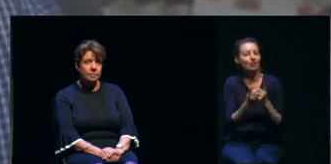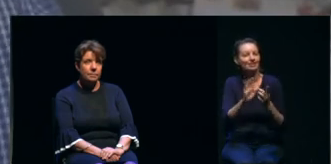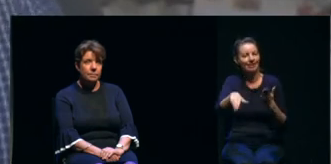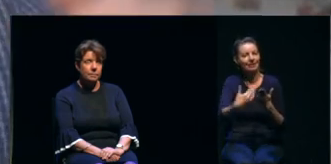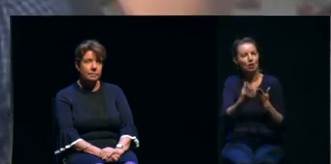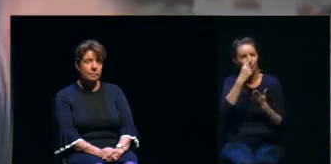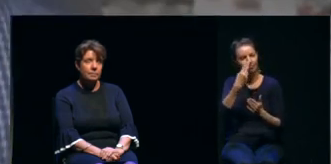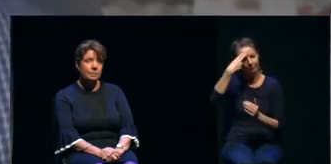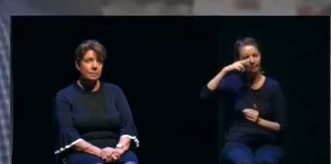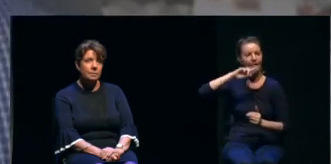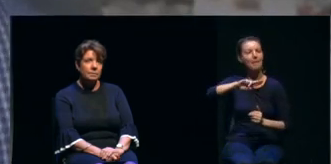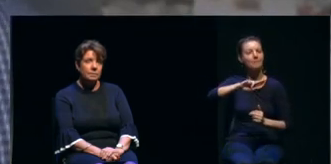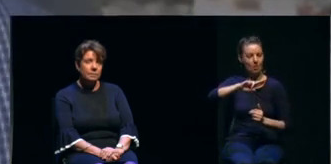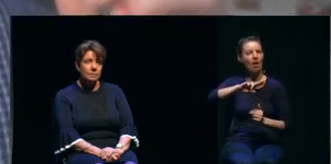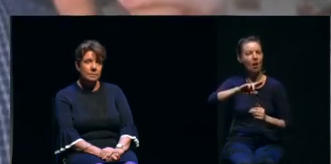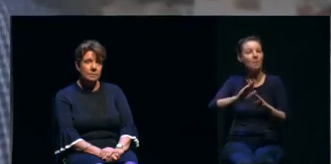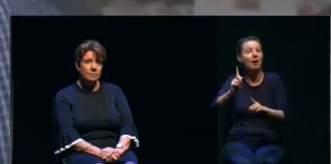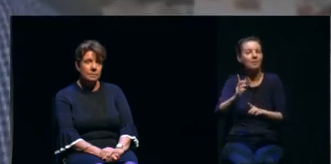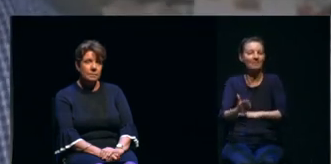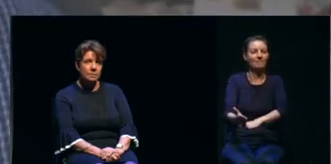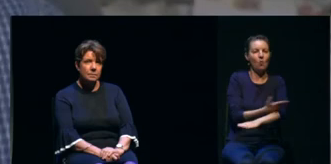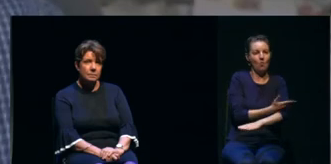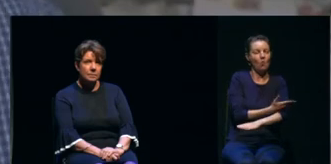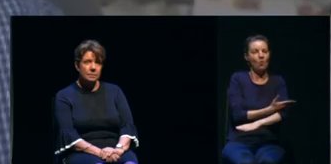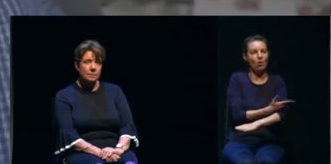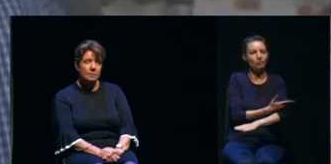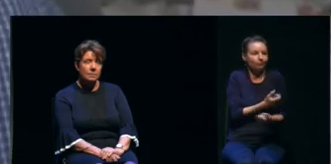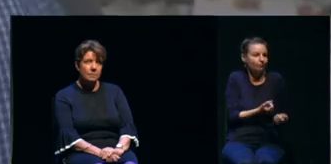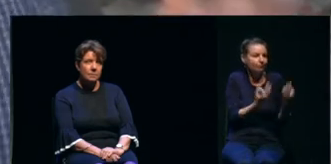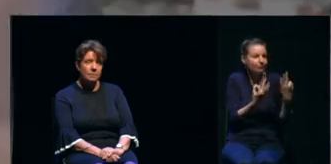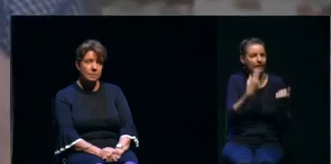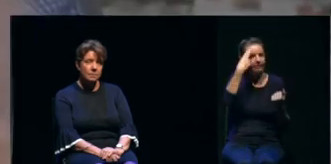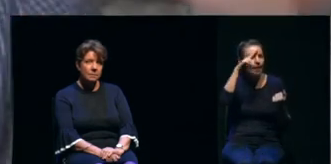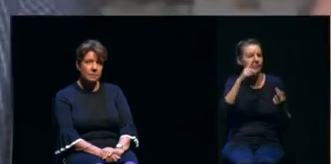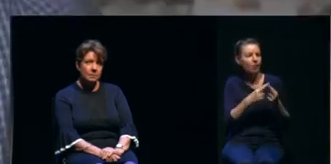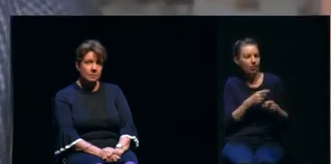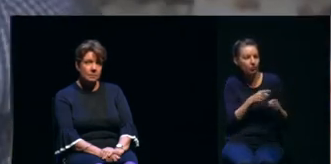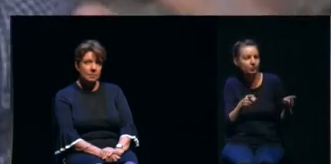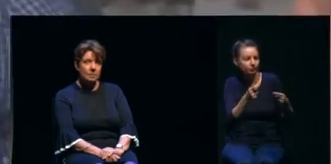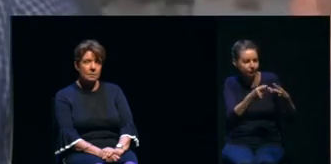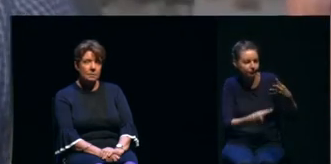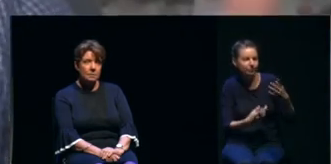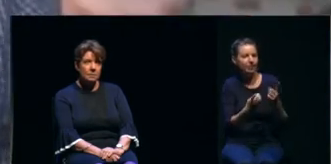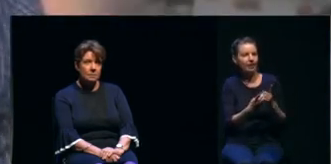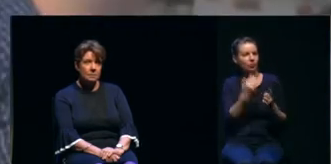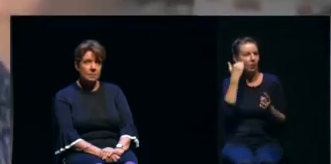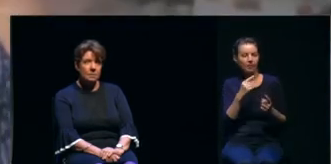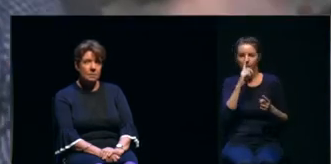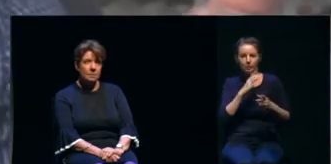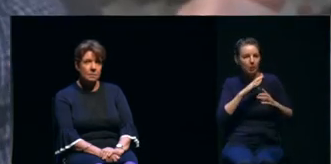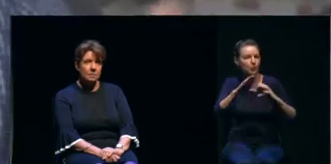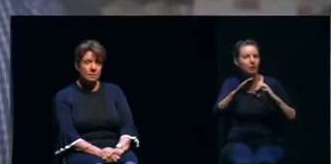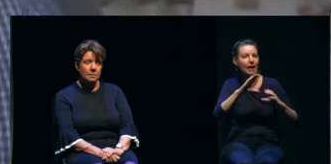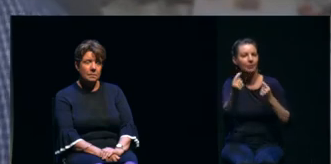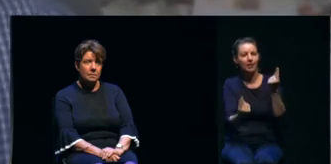And before, we were so far behind on the important business of naming these things because women could not communicate. We could not talk to each other. Now